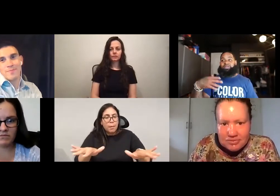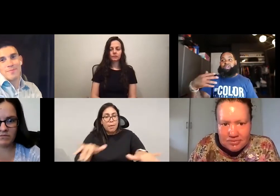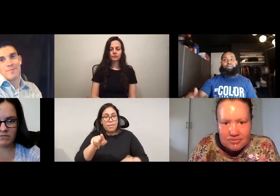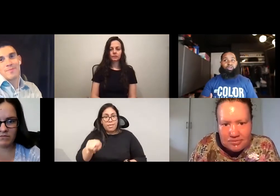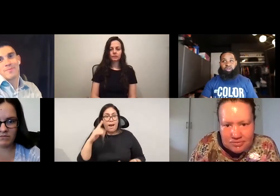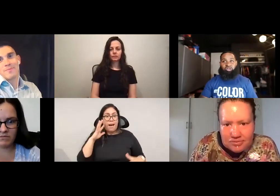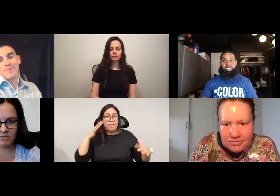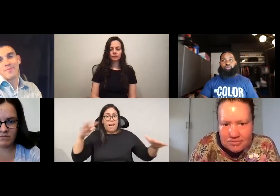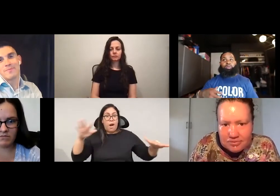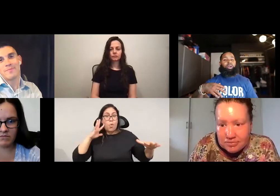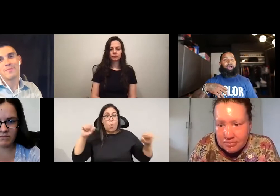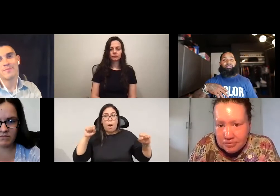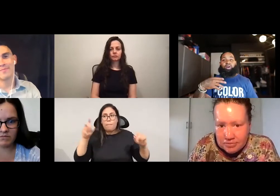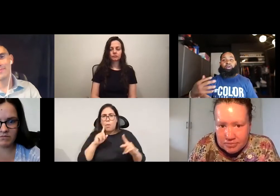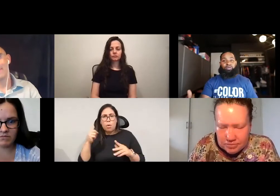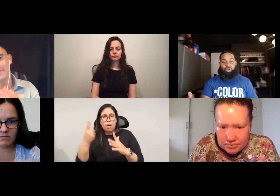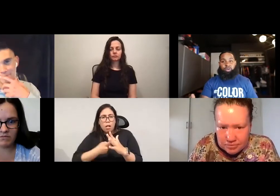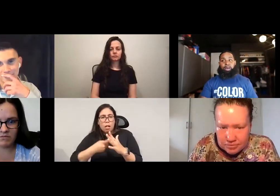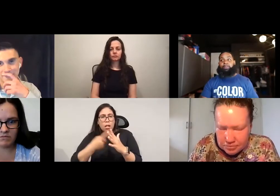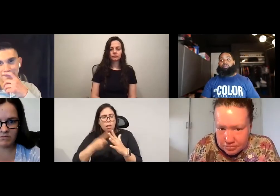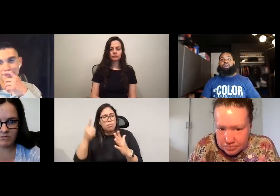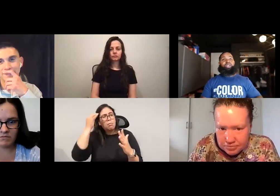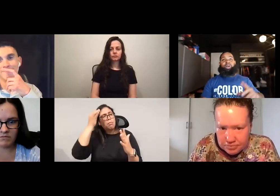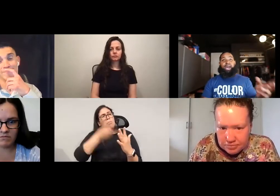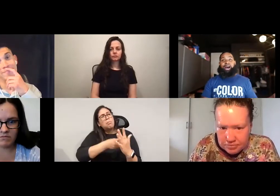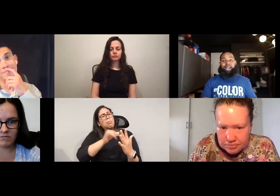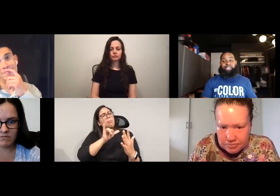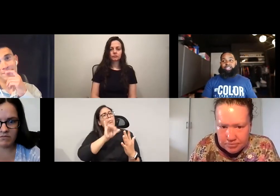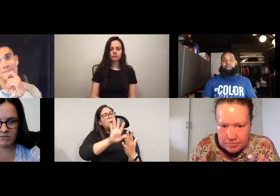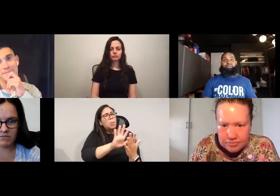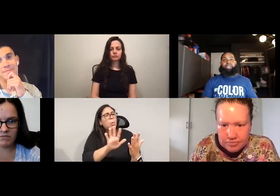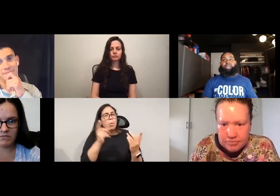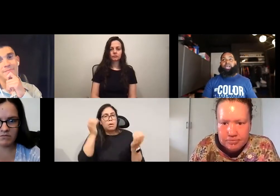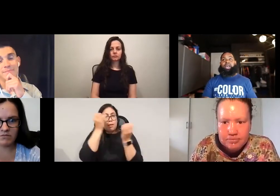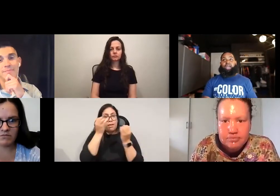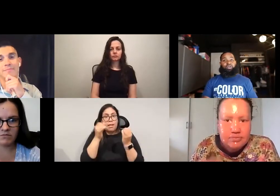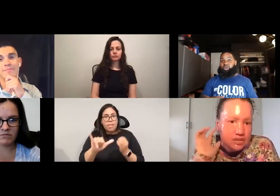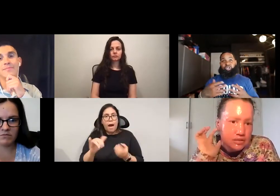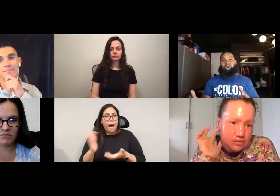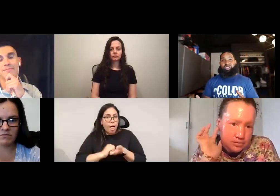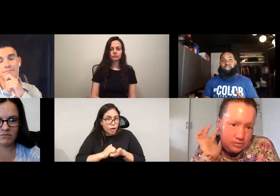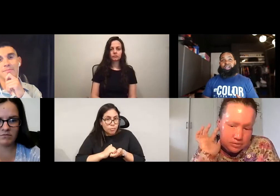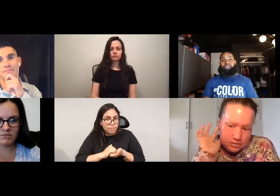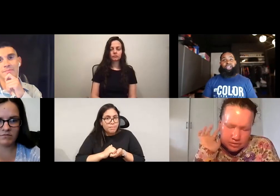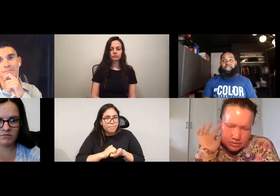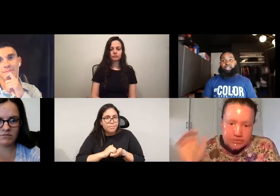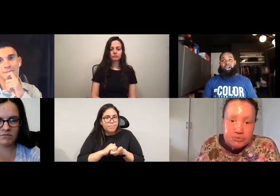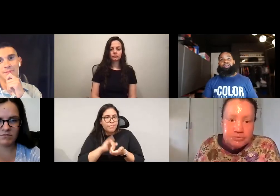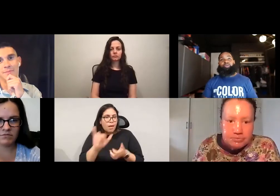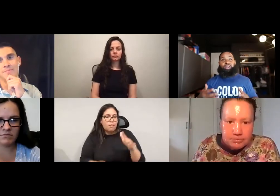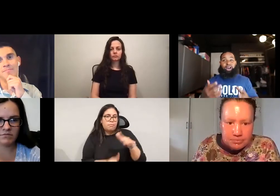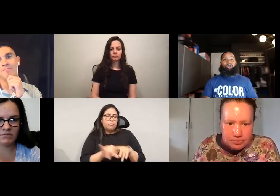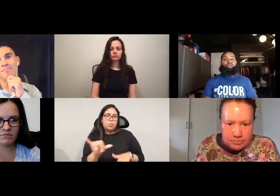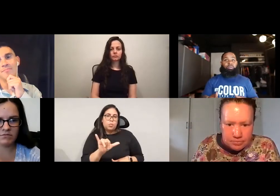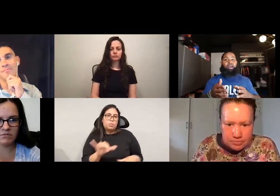that have the microaggressions, people that have their own views, well, that's where the allyship comes in. If you're starting to understand and learn,